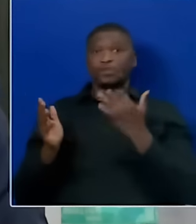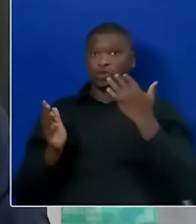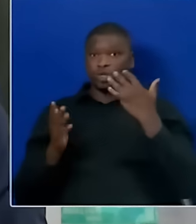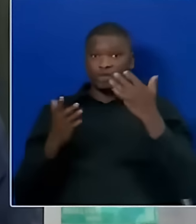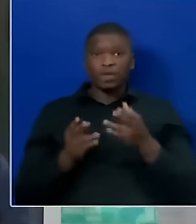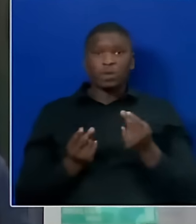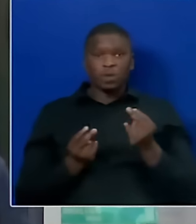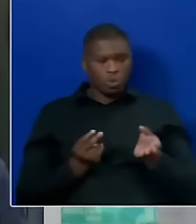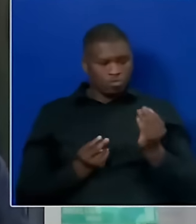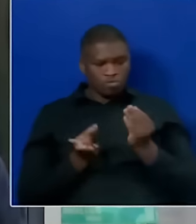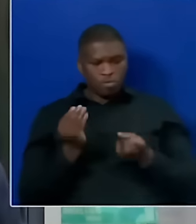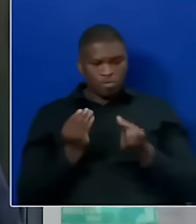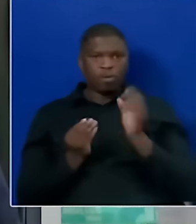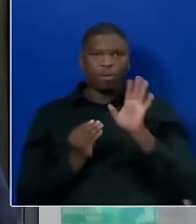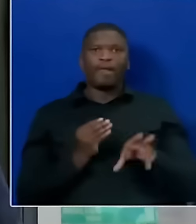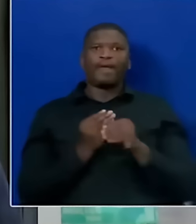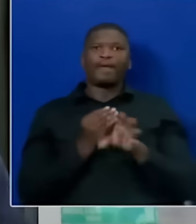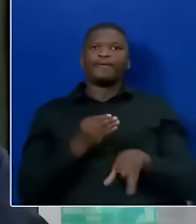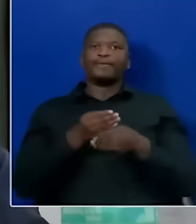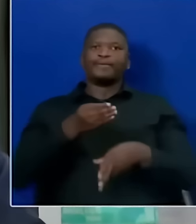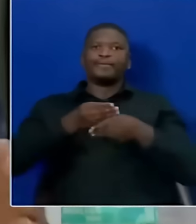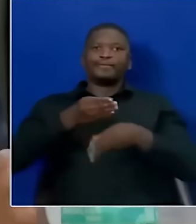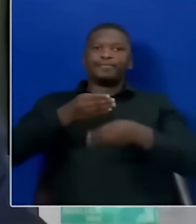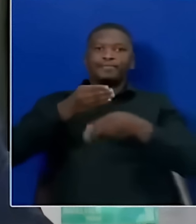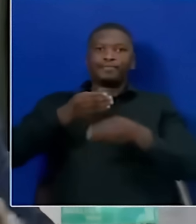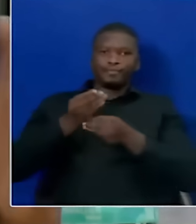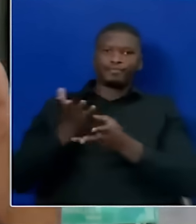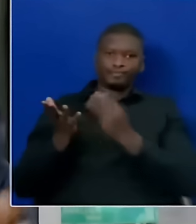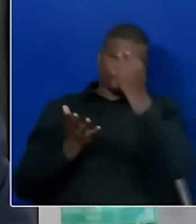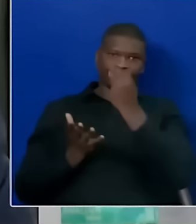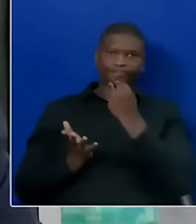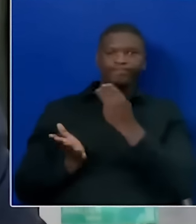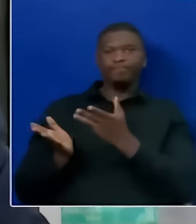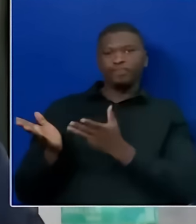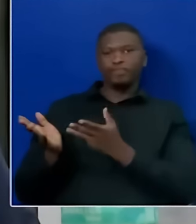you will add on this infograph. The infograph will grow.